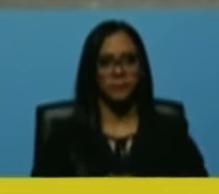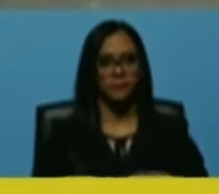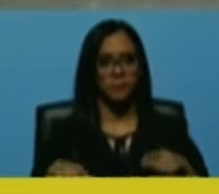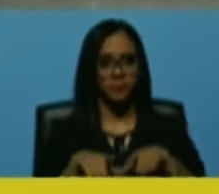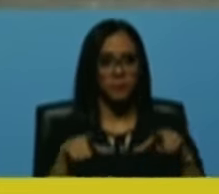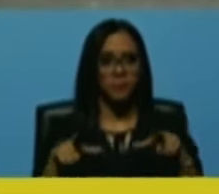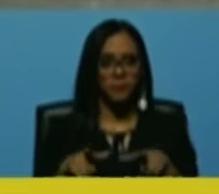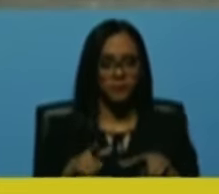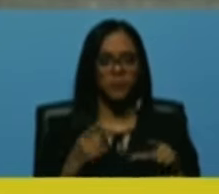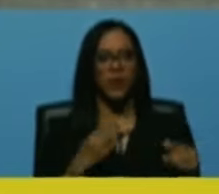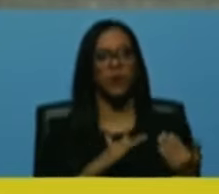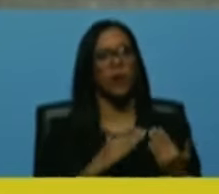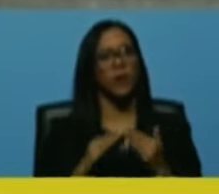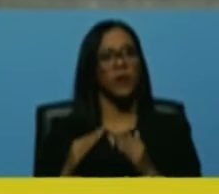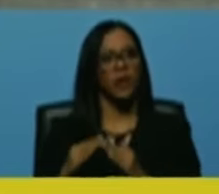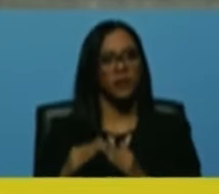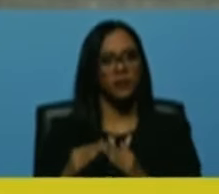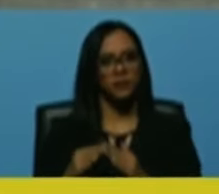2024, of the community circuits.